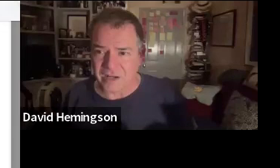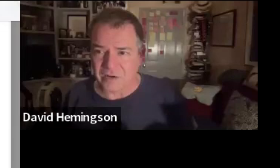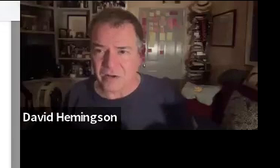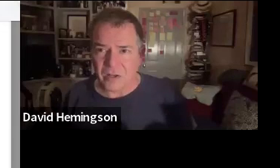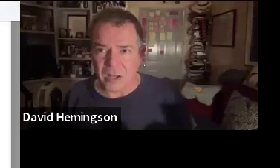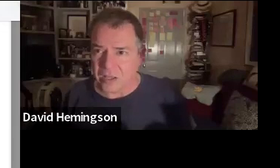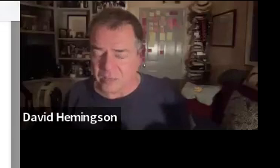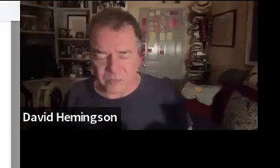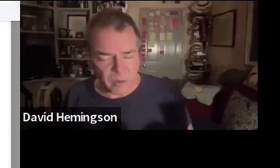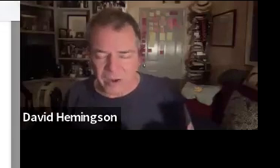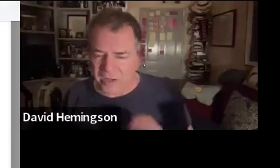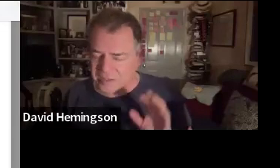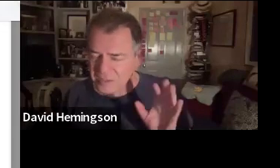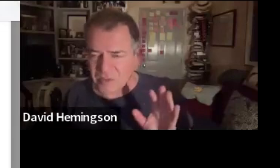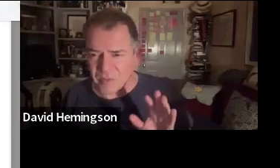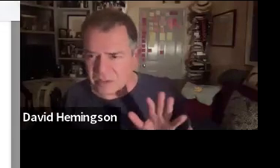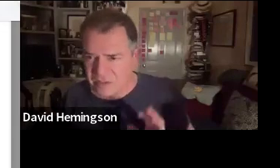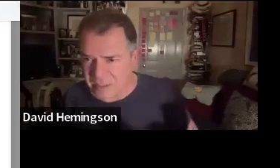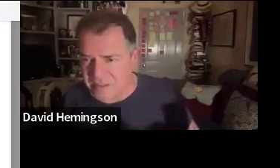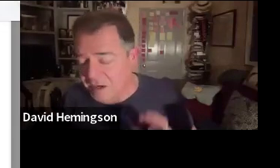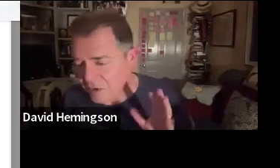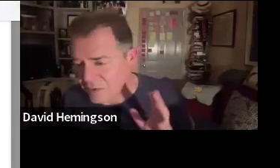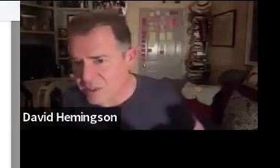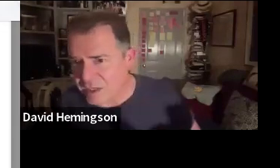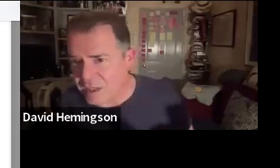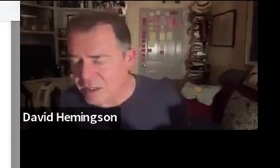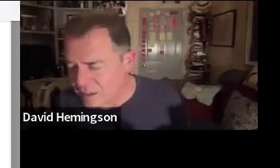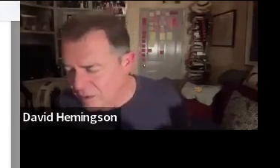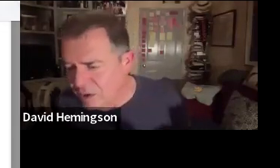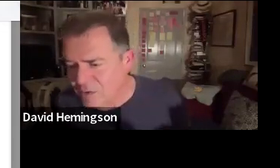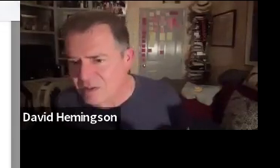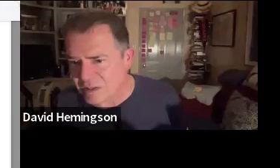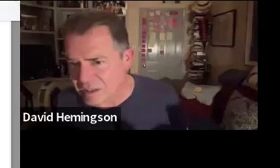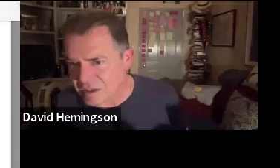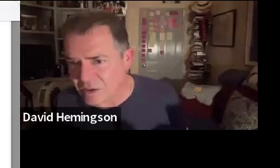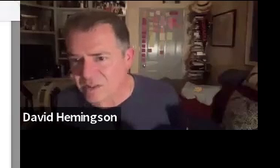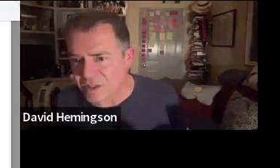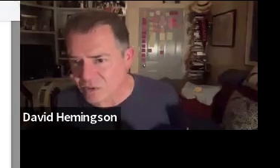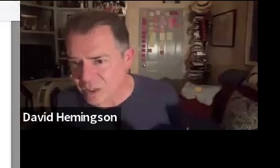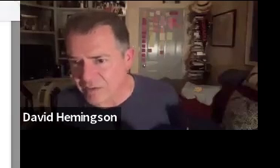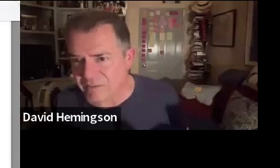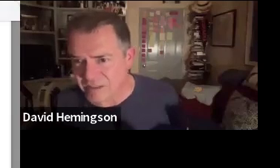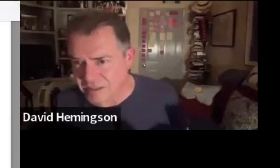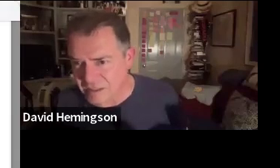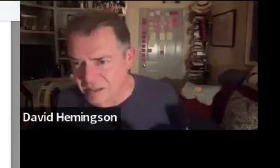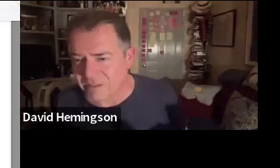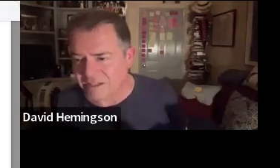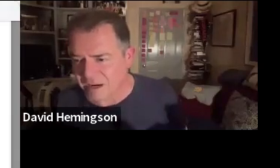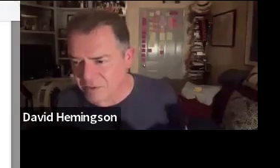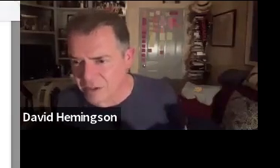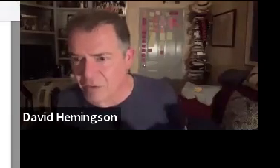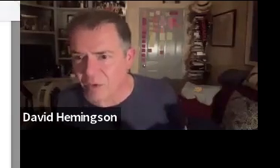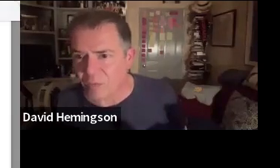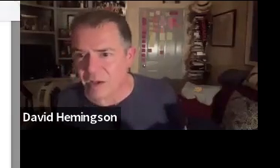and Alexander, very quiet because he doesn't use the monitor, just leans in, and I heard him say, there he goes, there the kid goes, that's your life, that's his life,